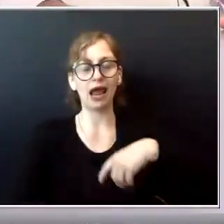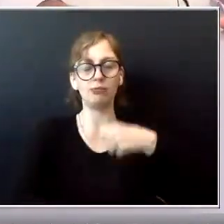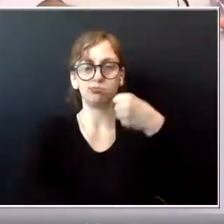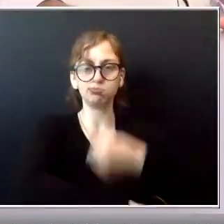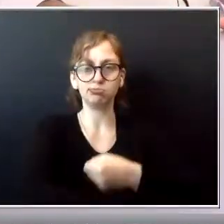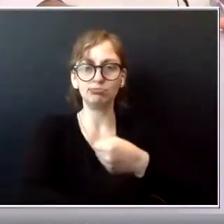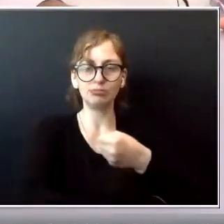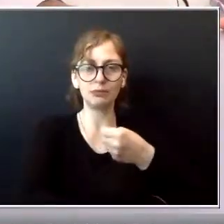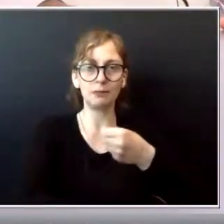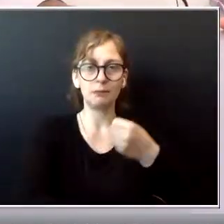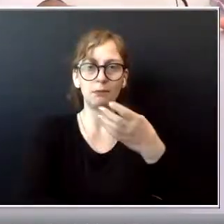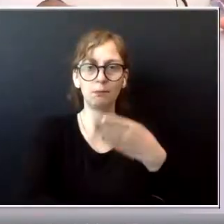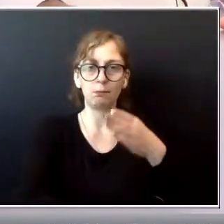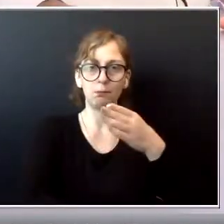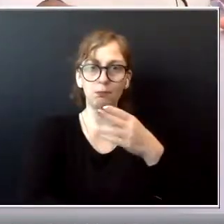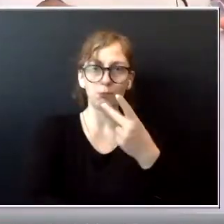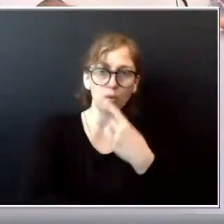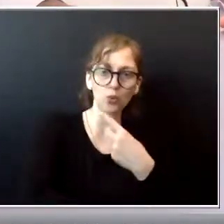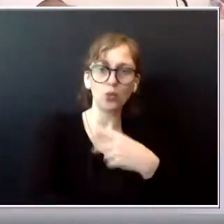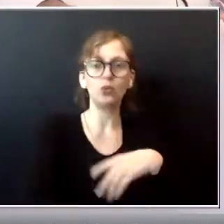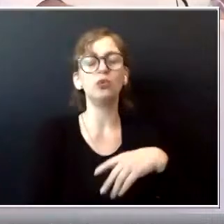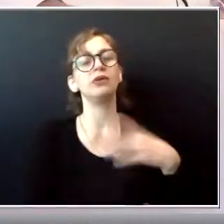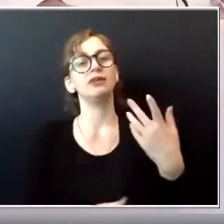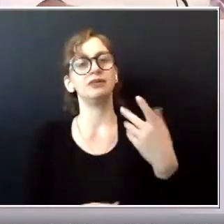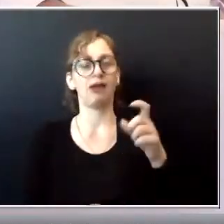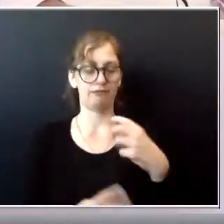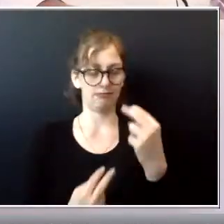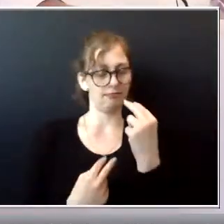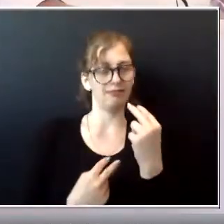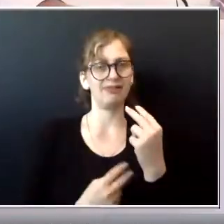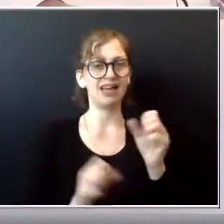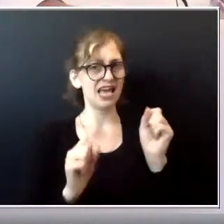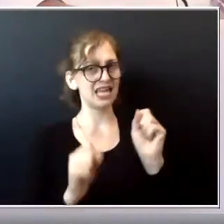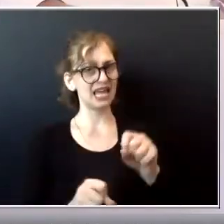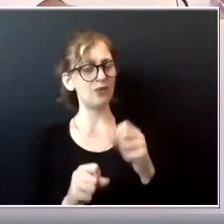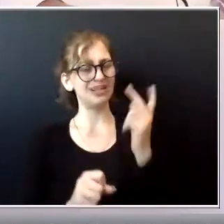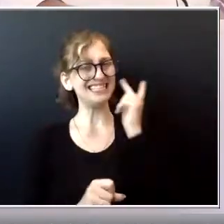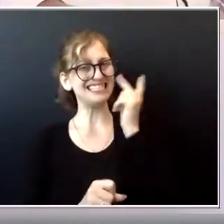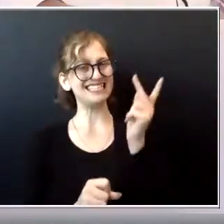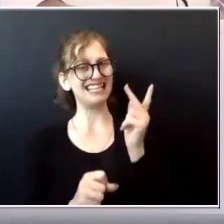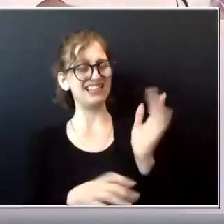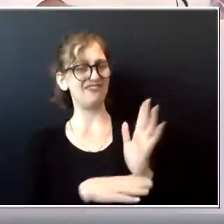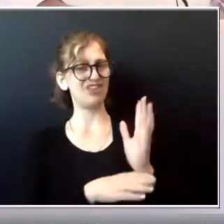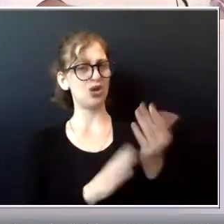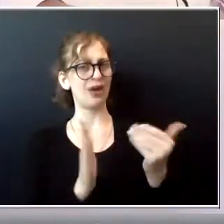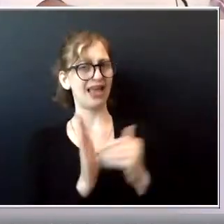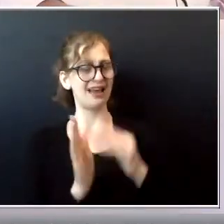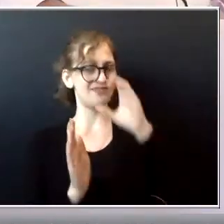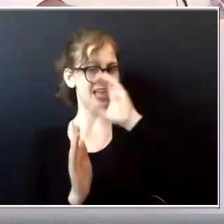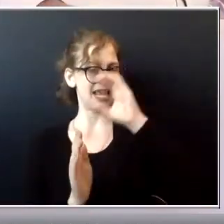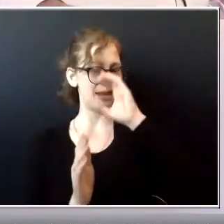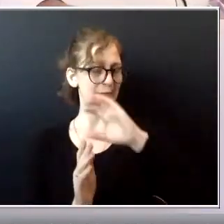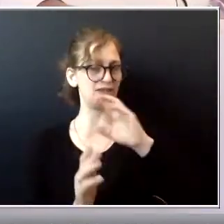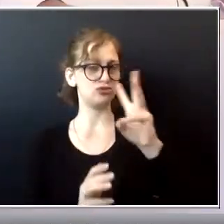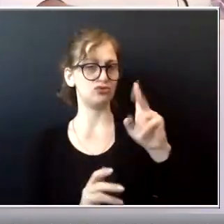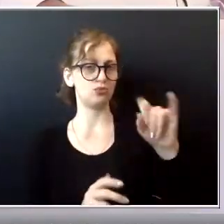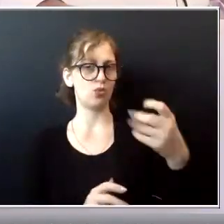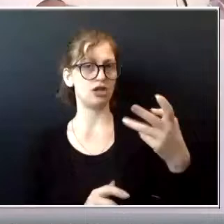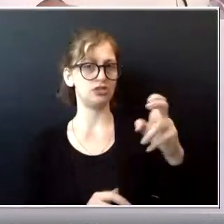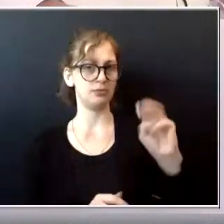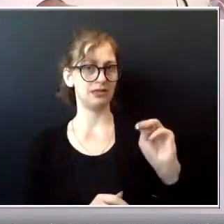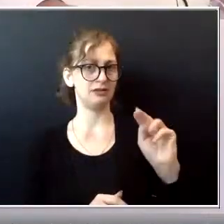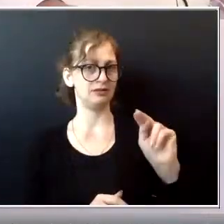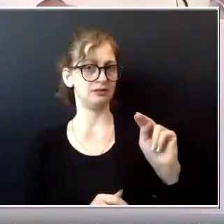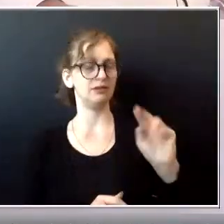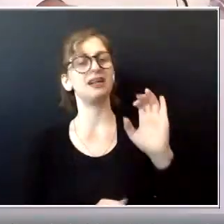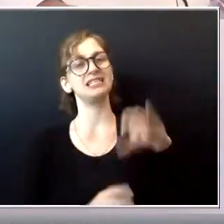we can pull up the video again of the animation of the Watchman, because it was so clear, and I would just love to take a look at that